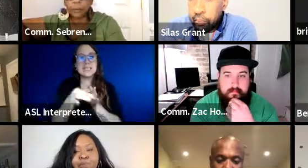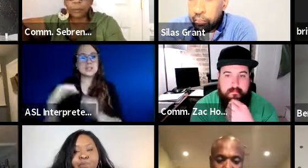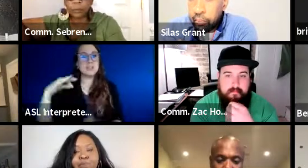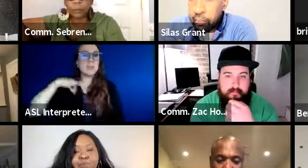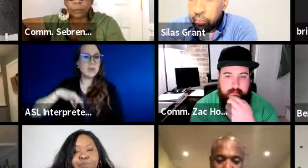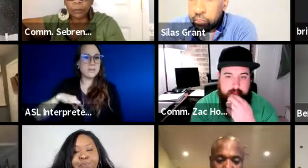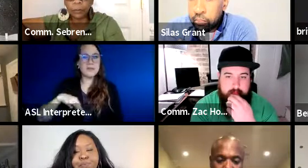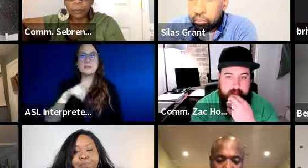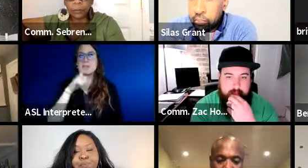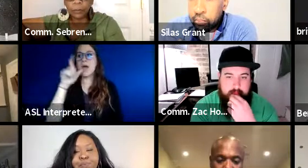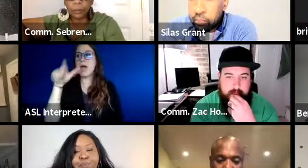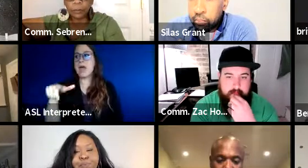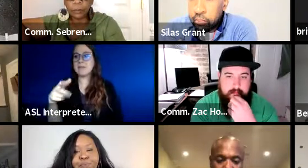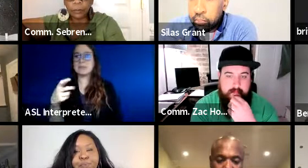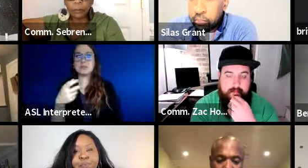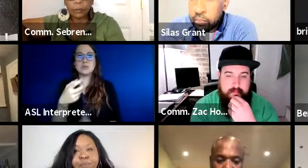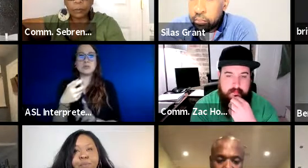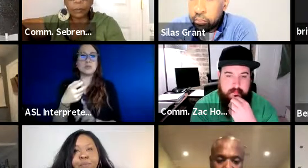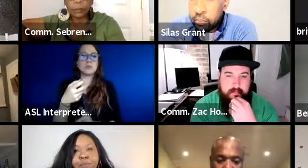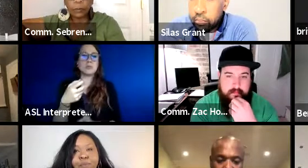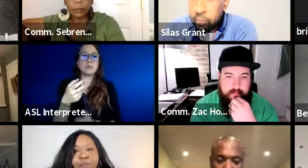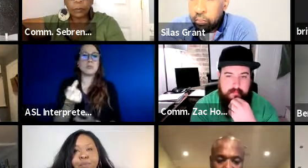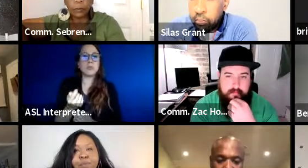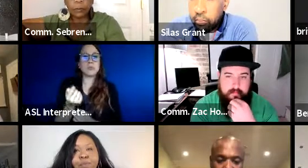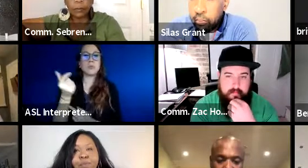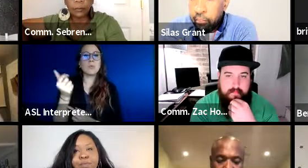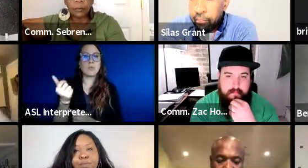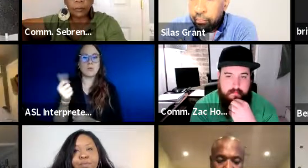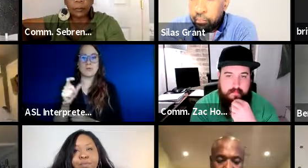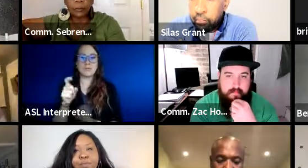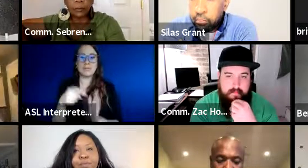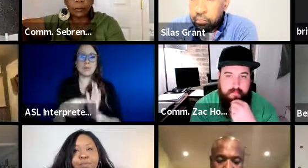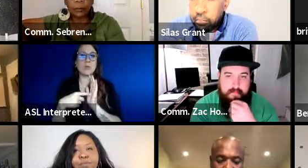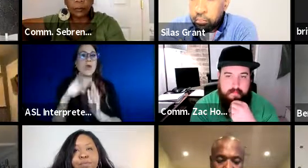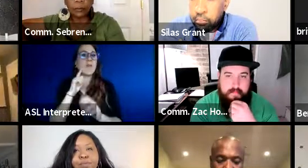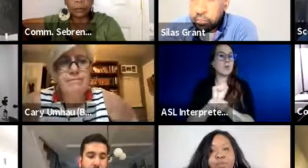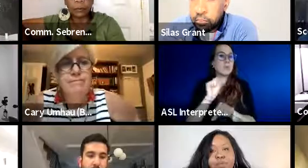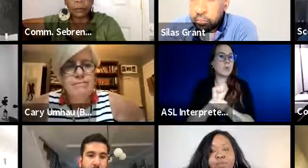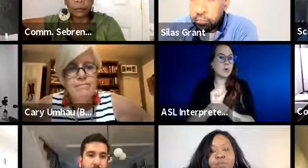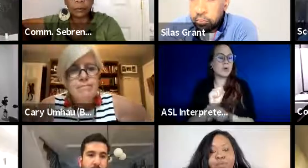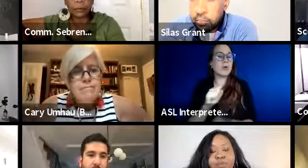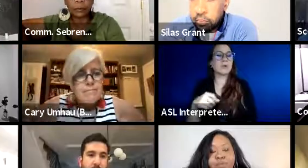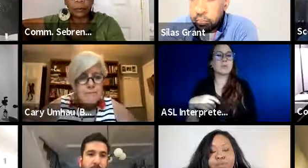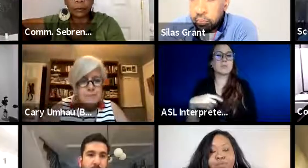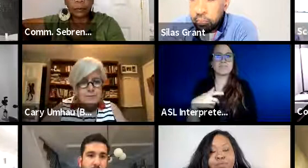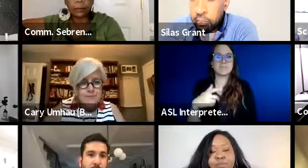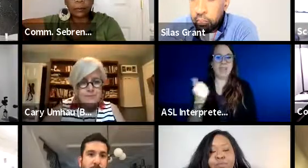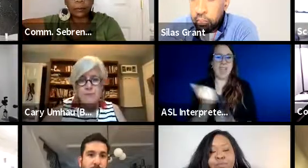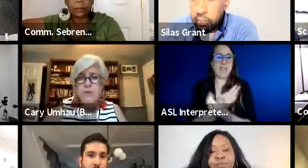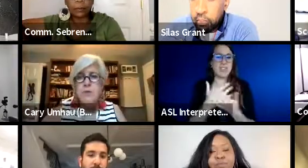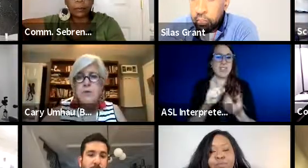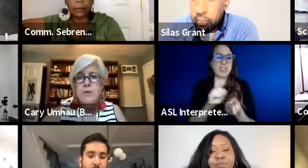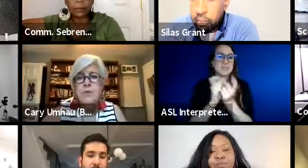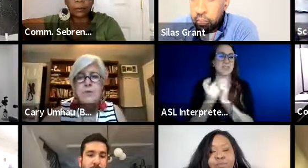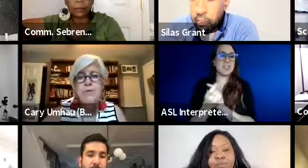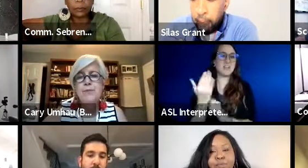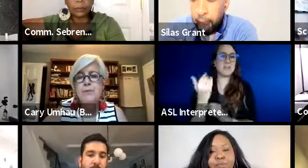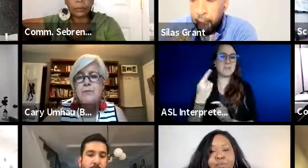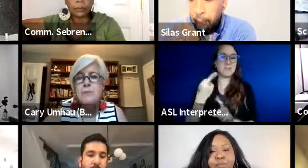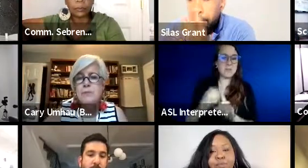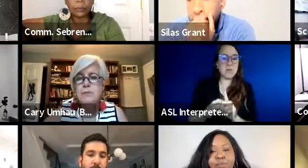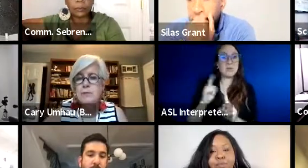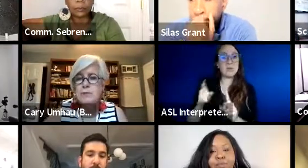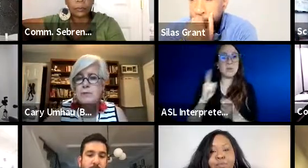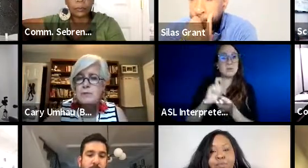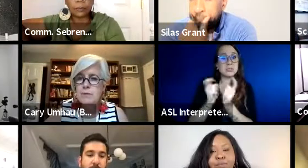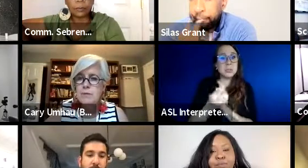removing the look for work requirement. All of these things changed over the course of 15 months. And those changes were made